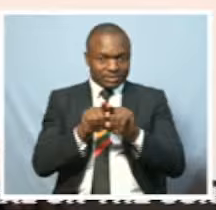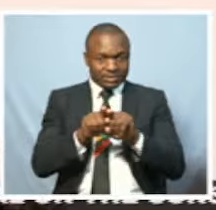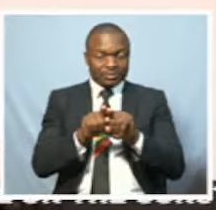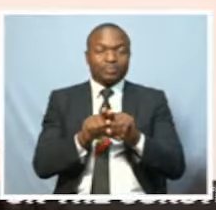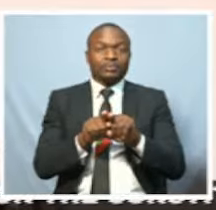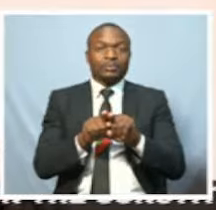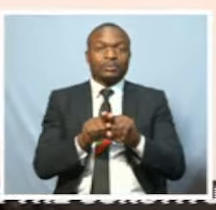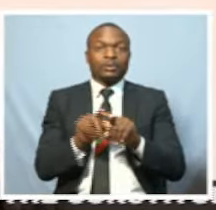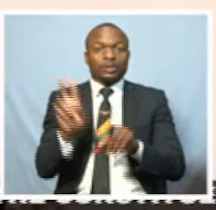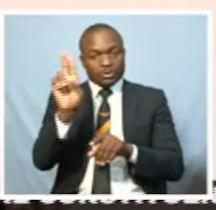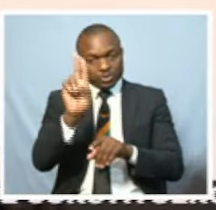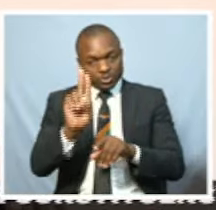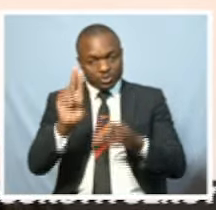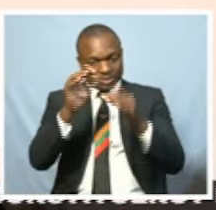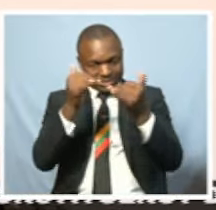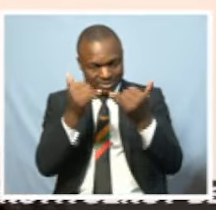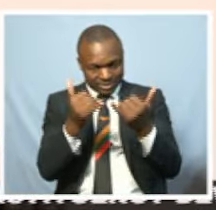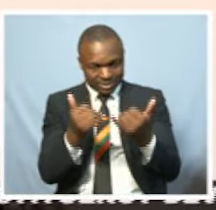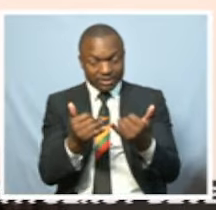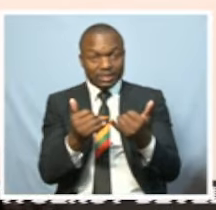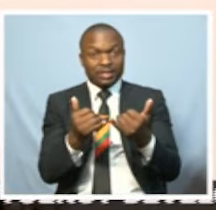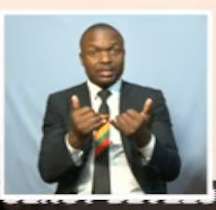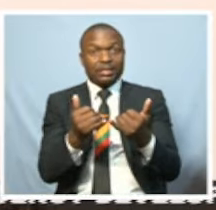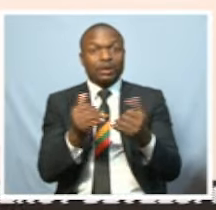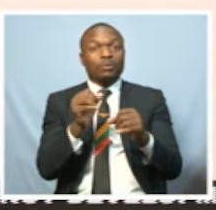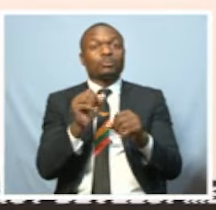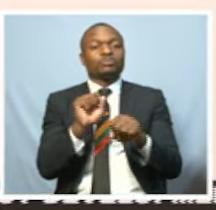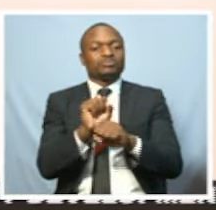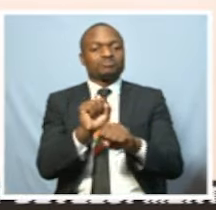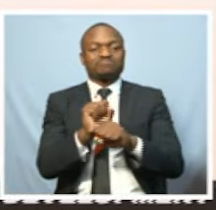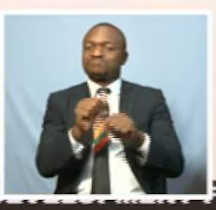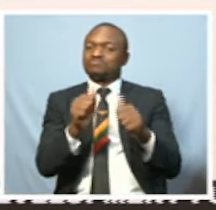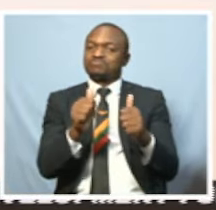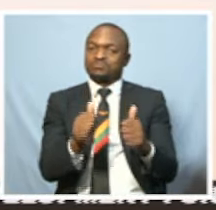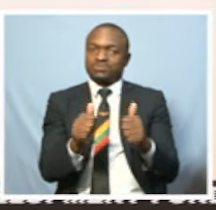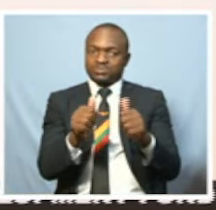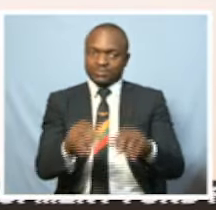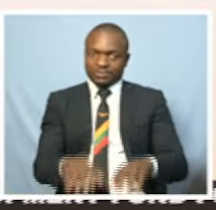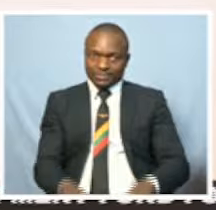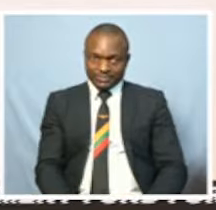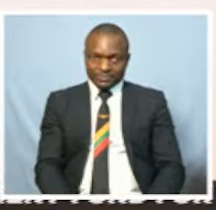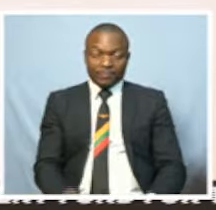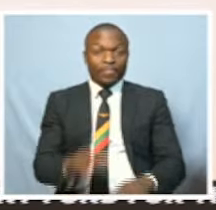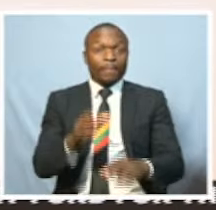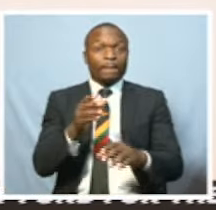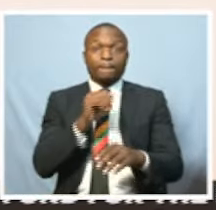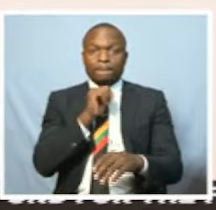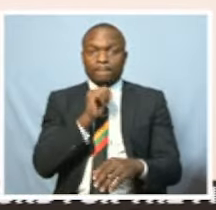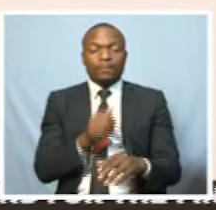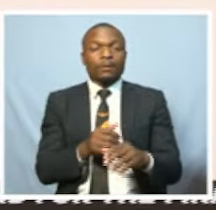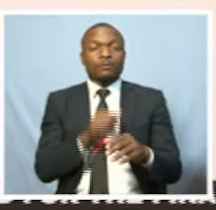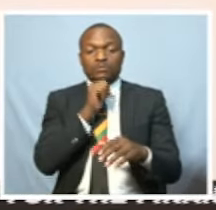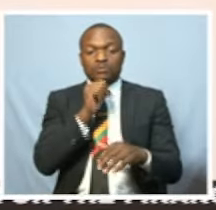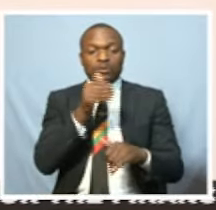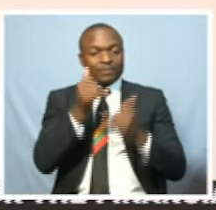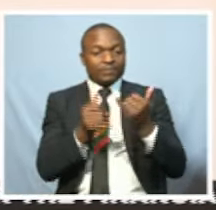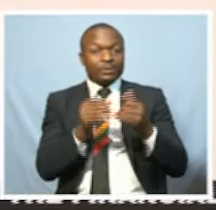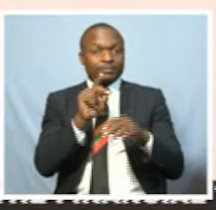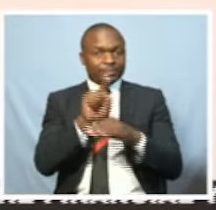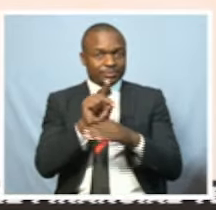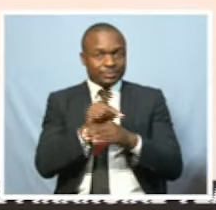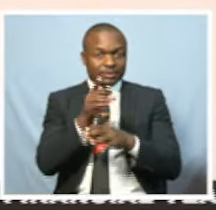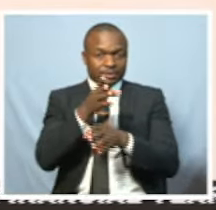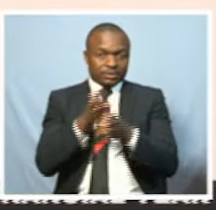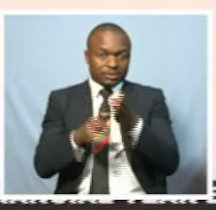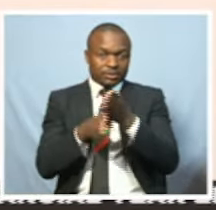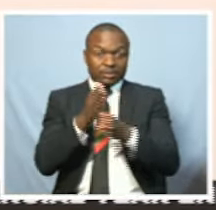being utilized right now. They are operational. Outstanding project, Chair, the